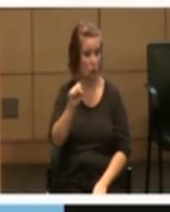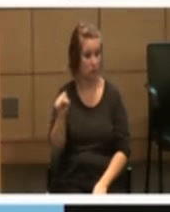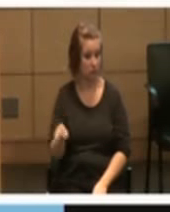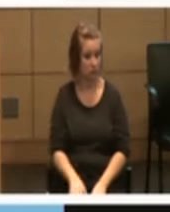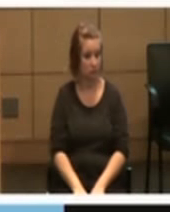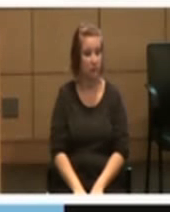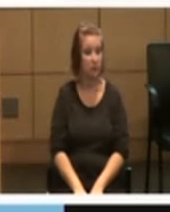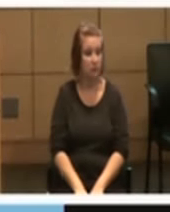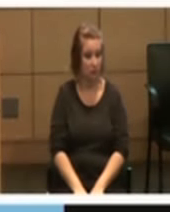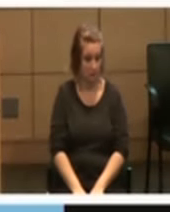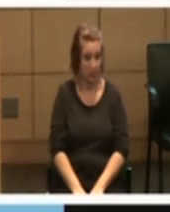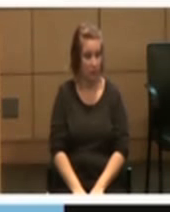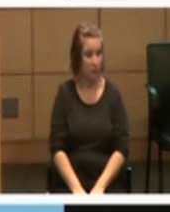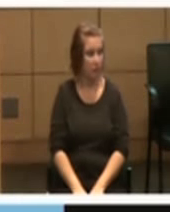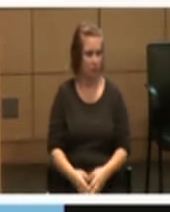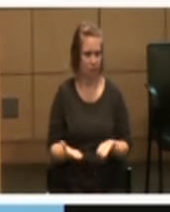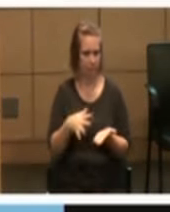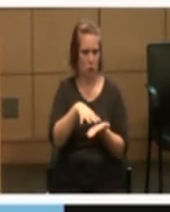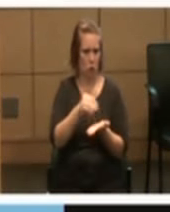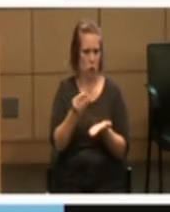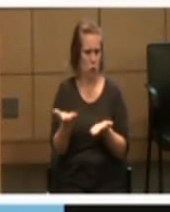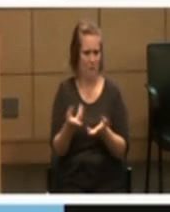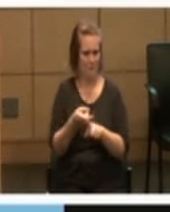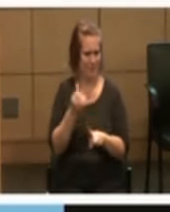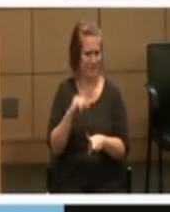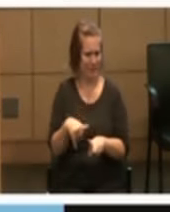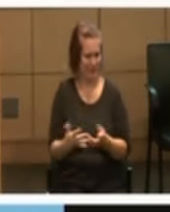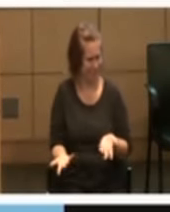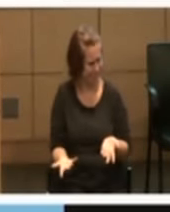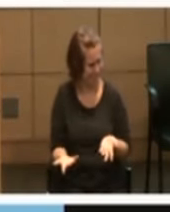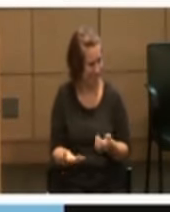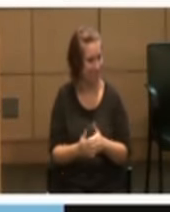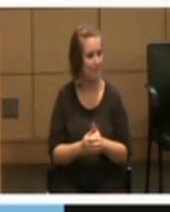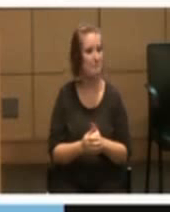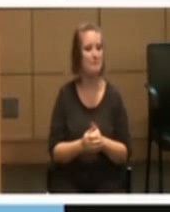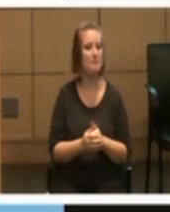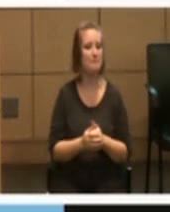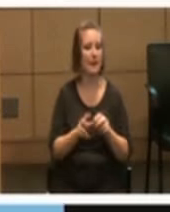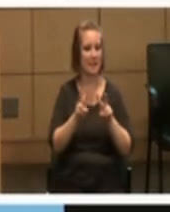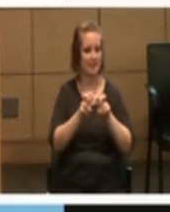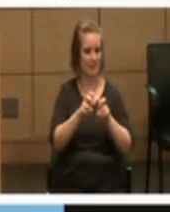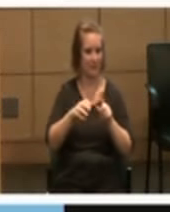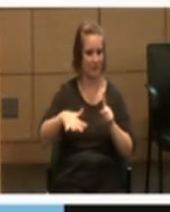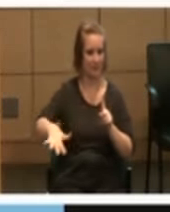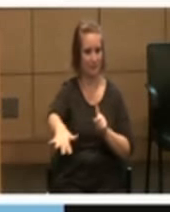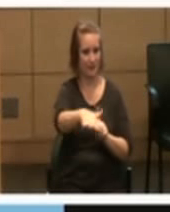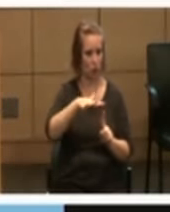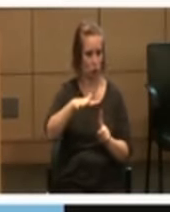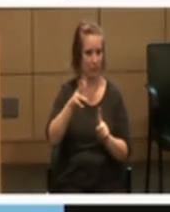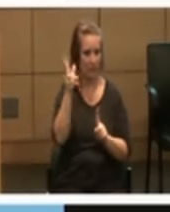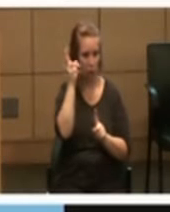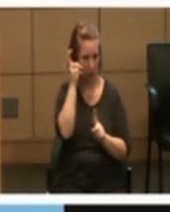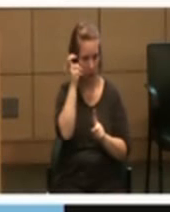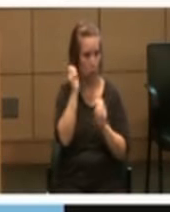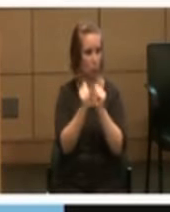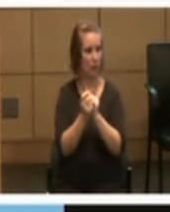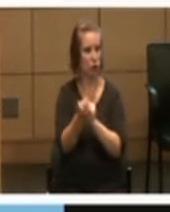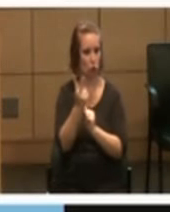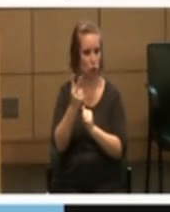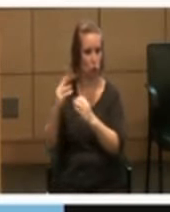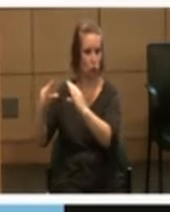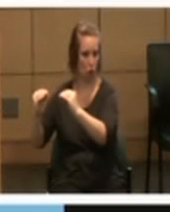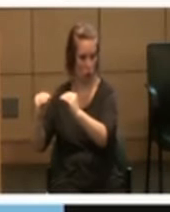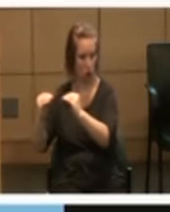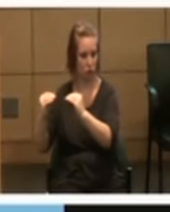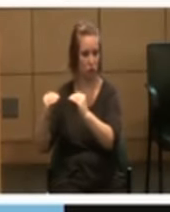All right, so what can we conclude from this? Well, assessment of spatial hearing in that two-talker masker might reveal